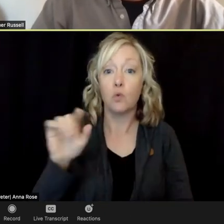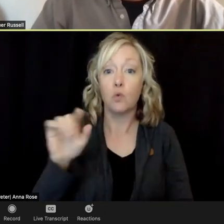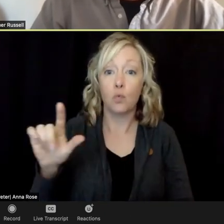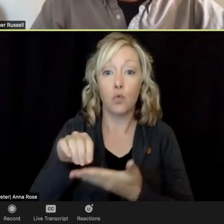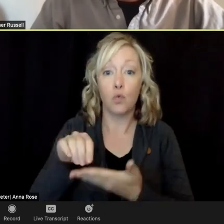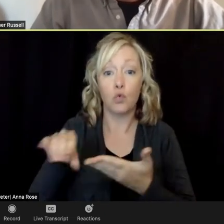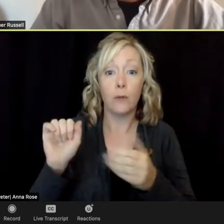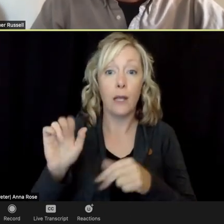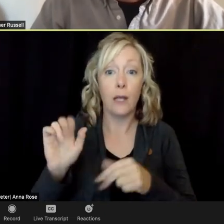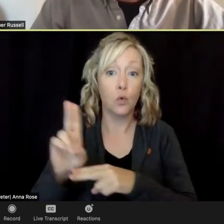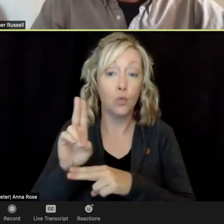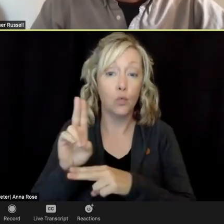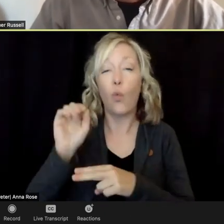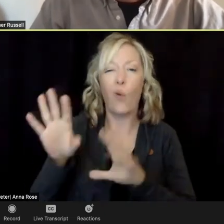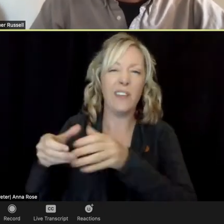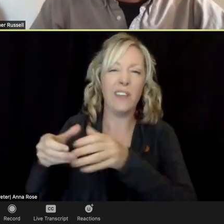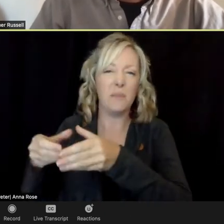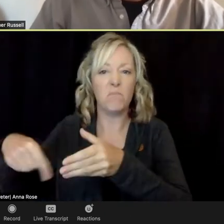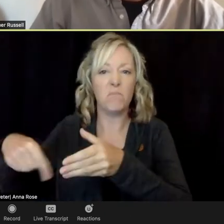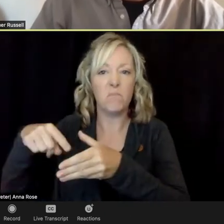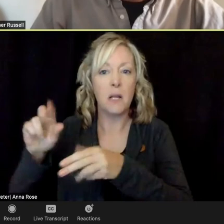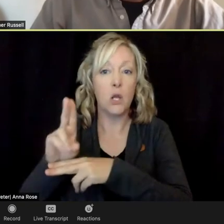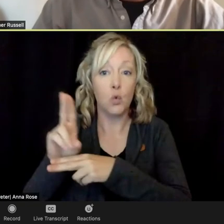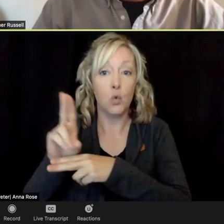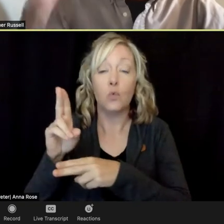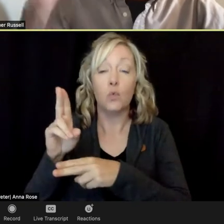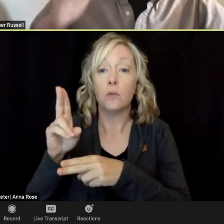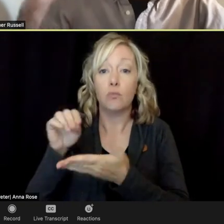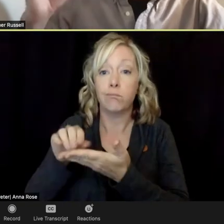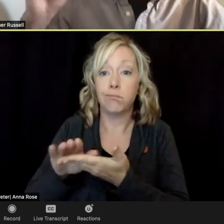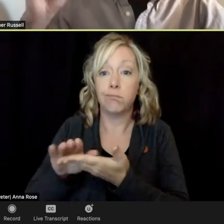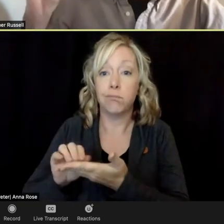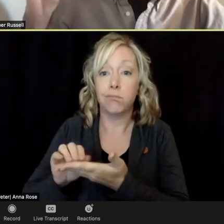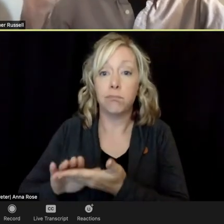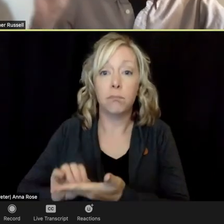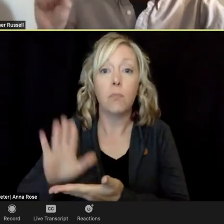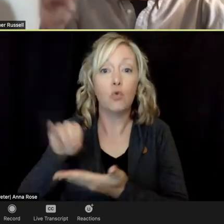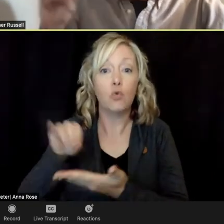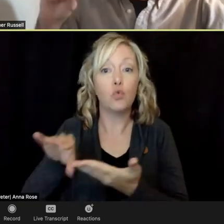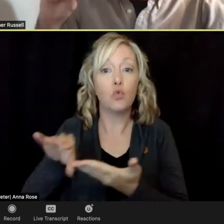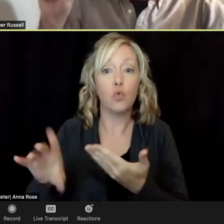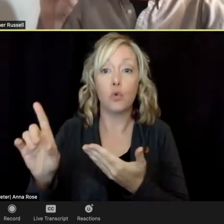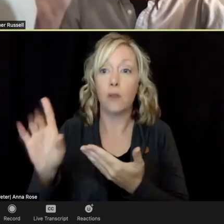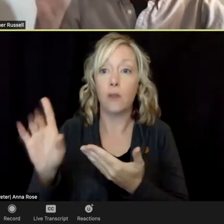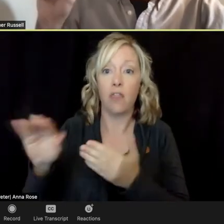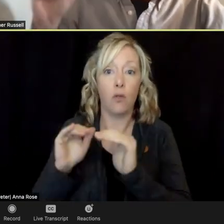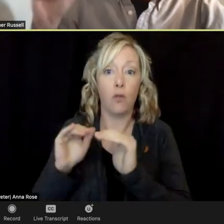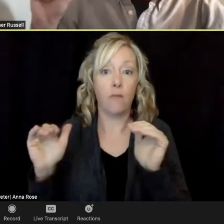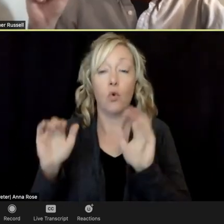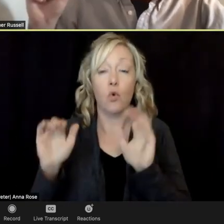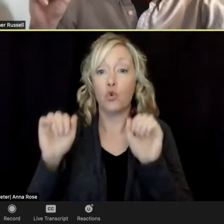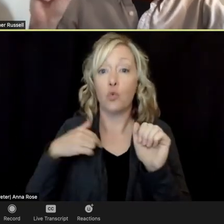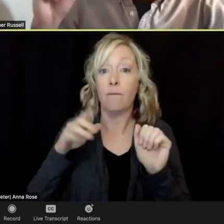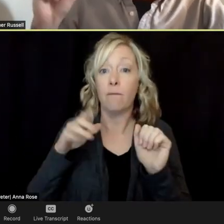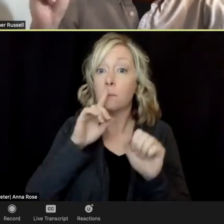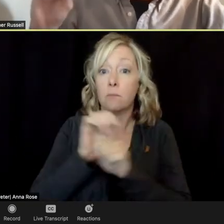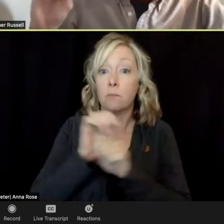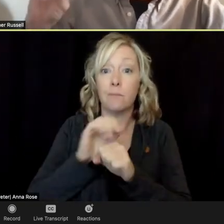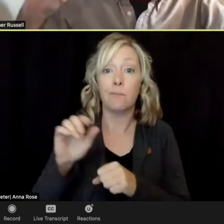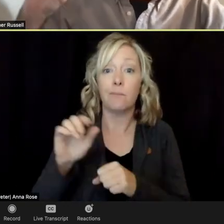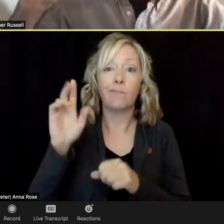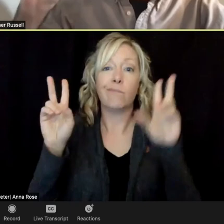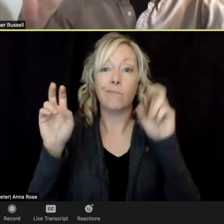or at least that the team could use with the student to keep track of where that student is at? Could you literally have like a little dial, on the